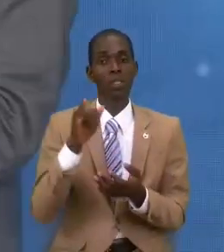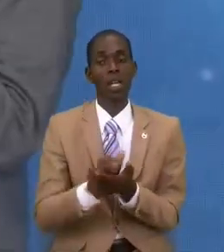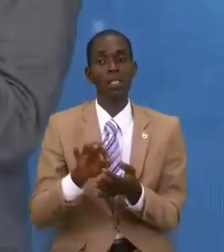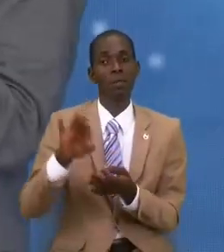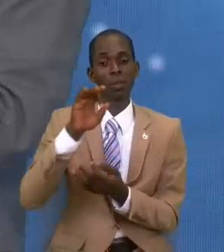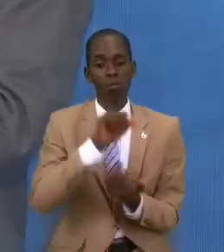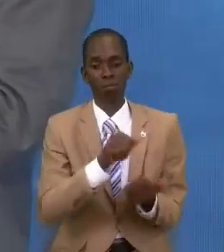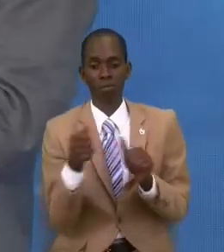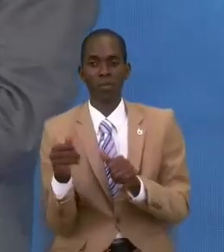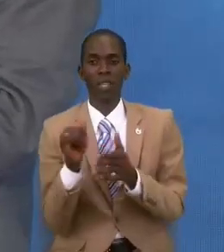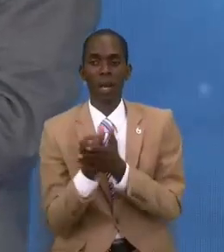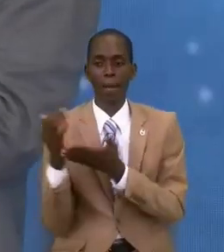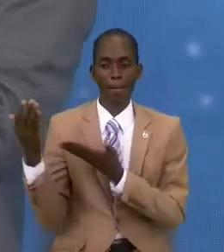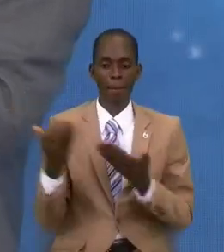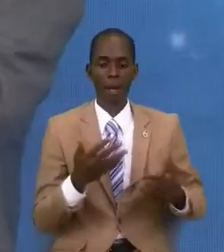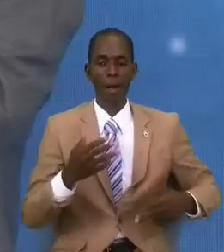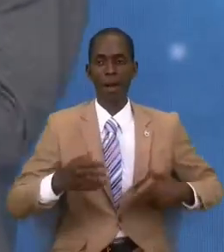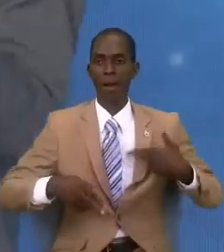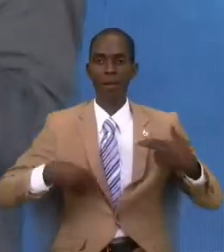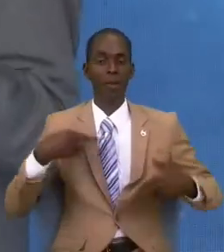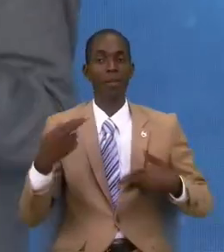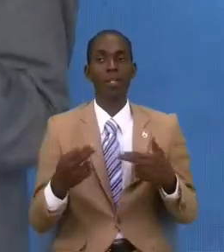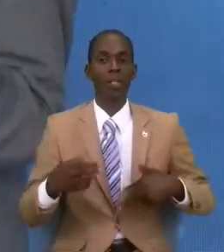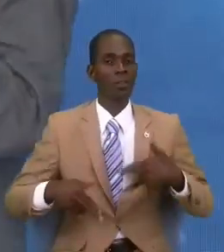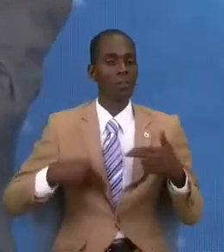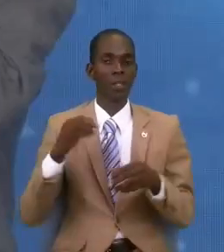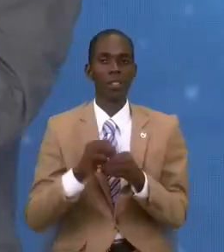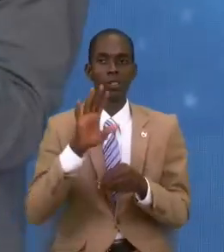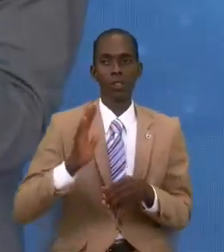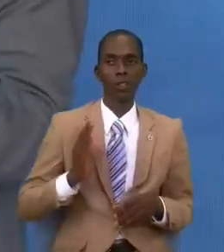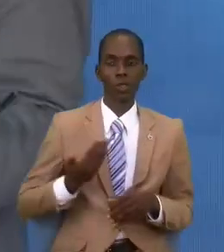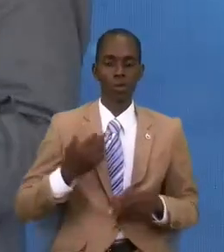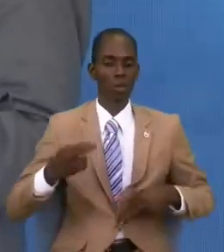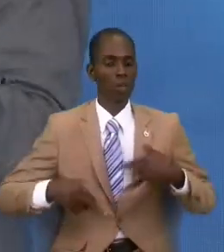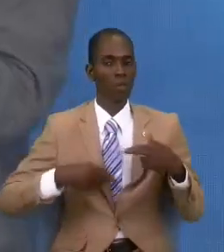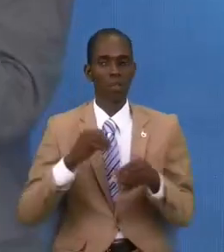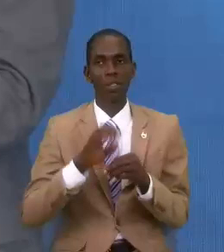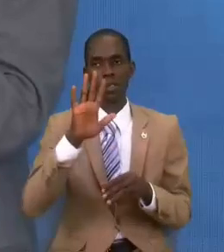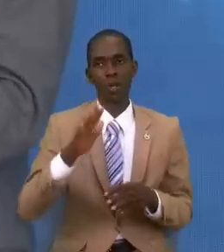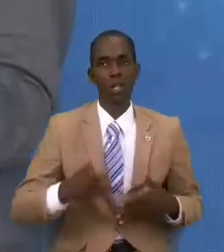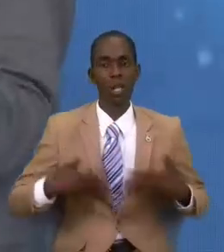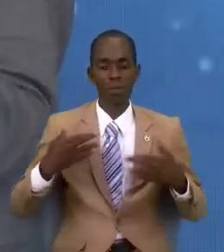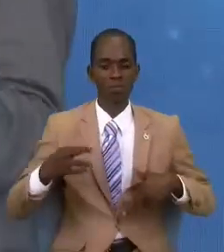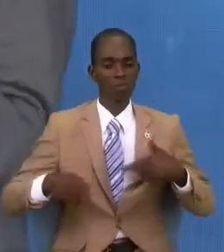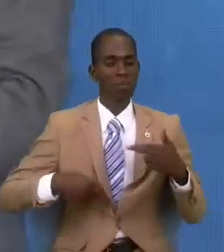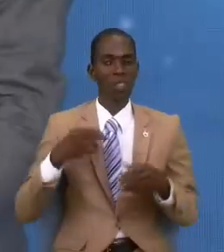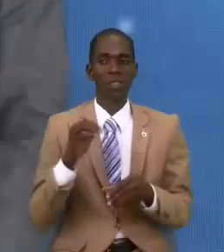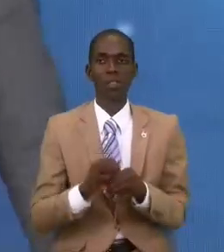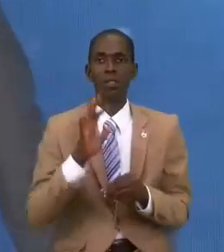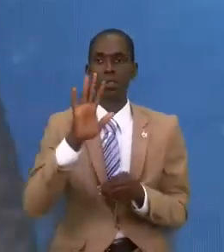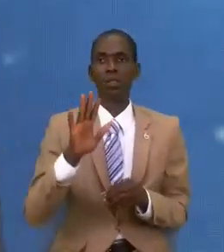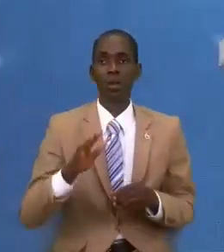your soul, revival in your mind, revival in your life, revival in your local congregation,